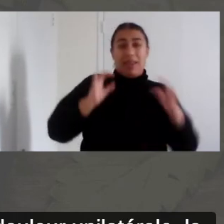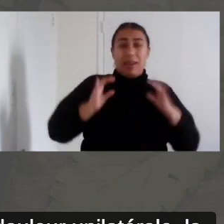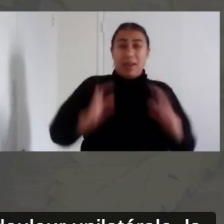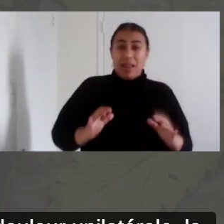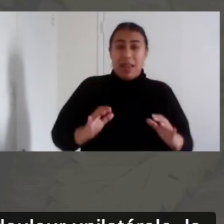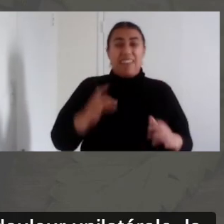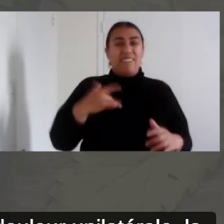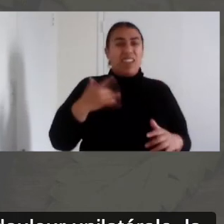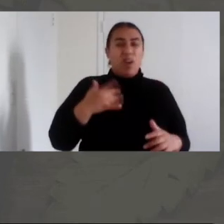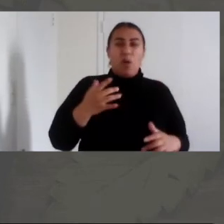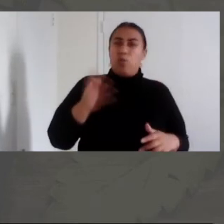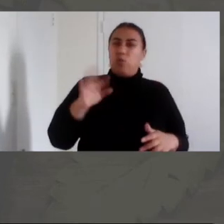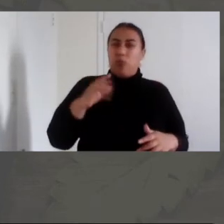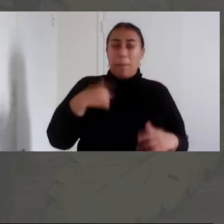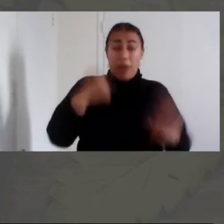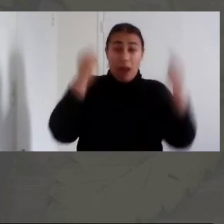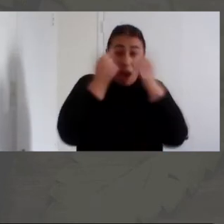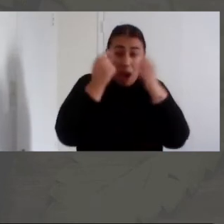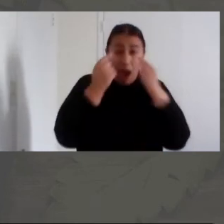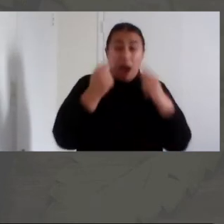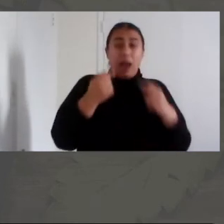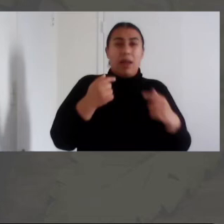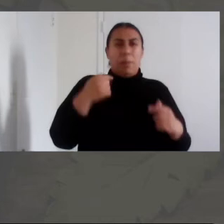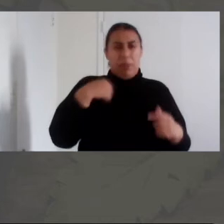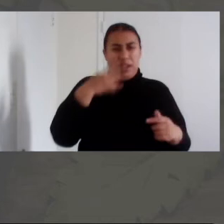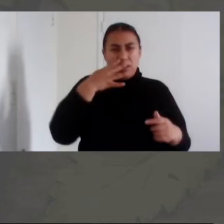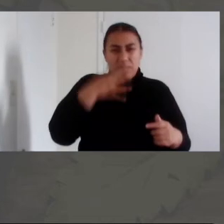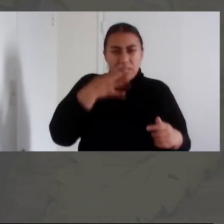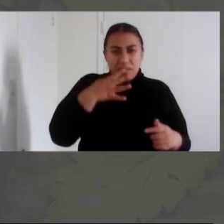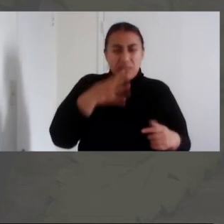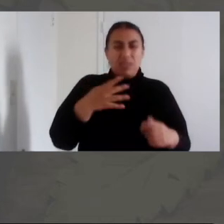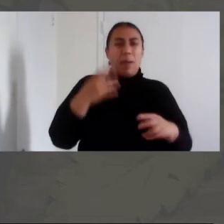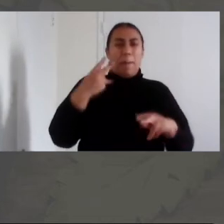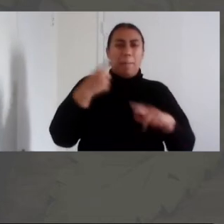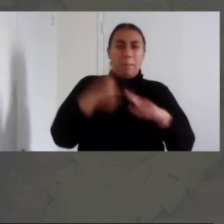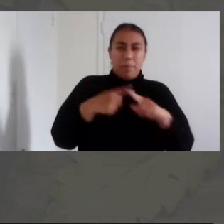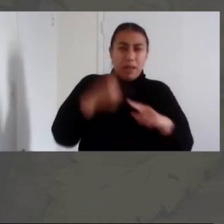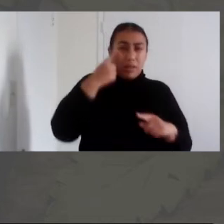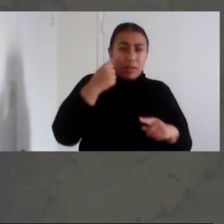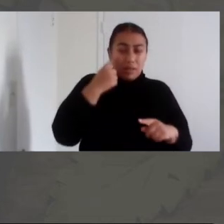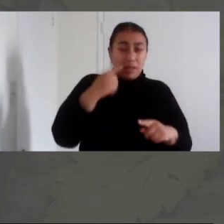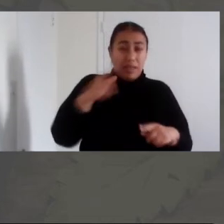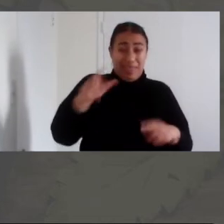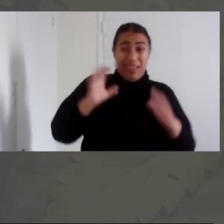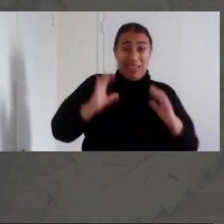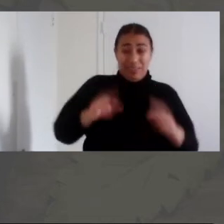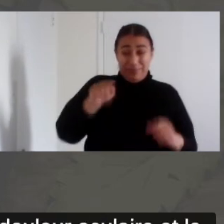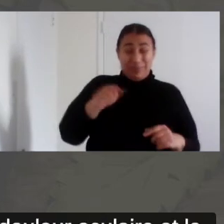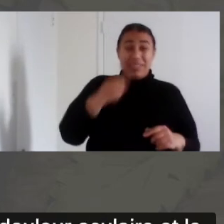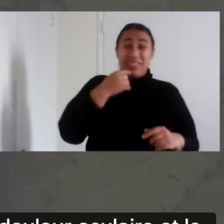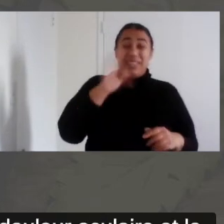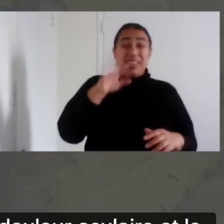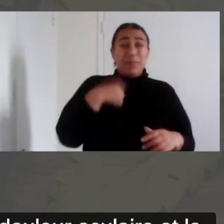pain most evenings behind the eye. Pain can travel on the same side of the eye pain,